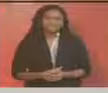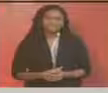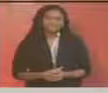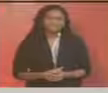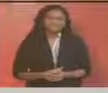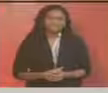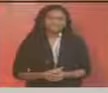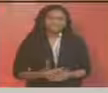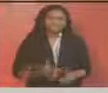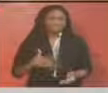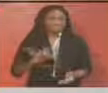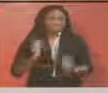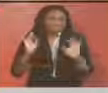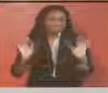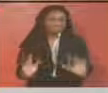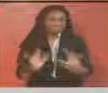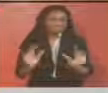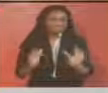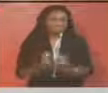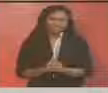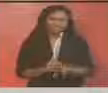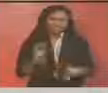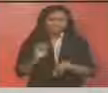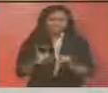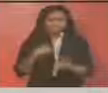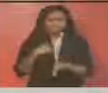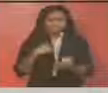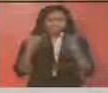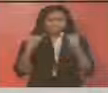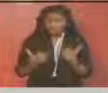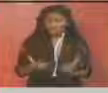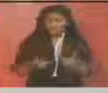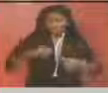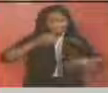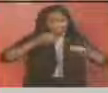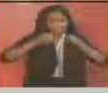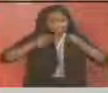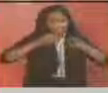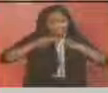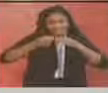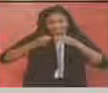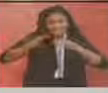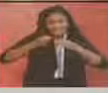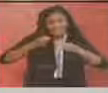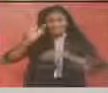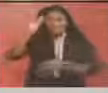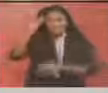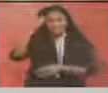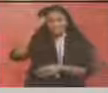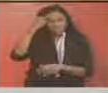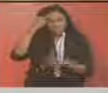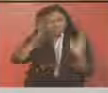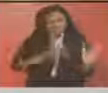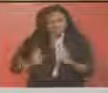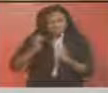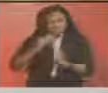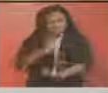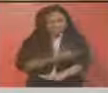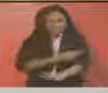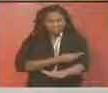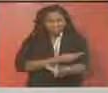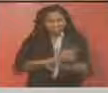unfortunate. So I am going to go into some detail this morning of what is the government's vaccination